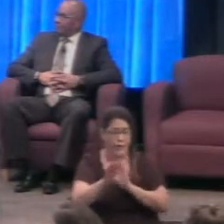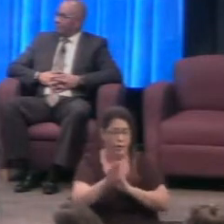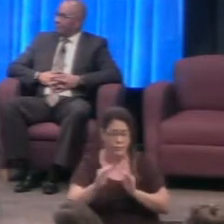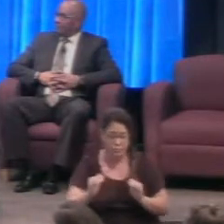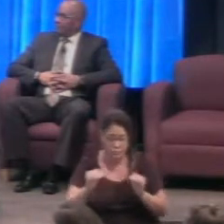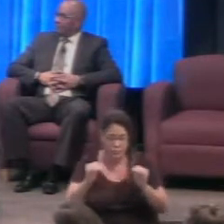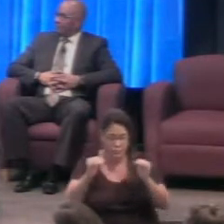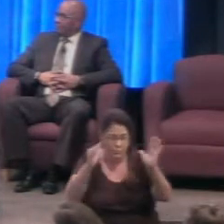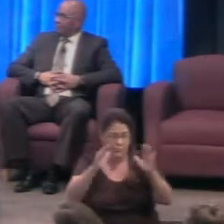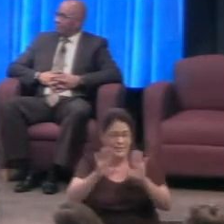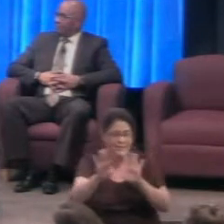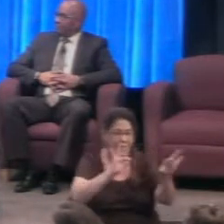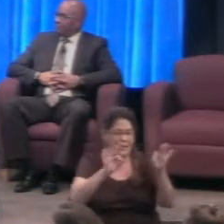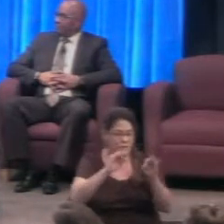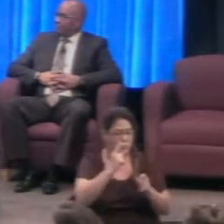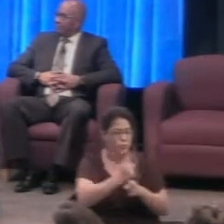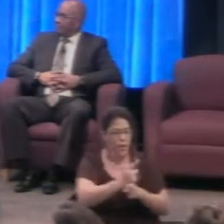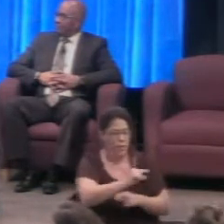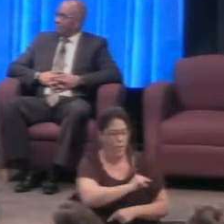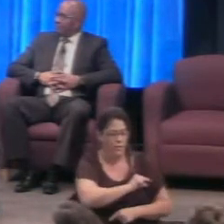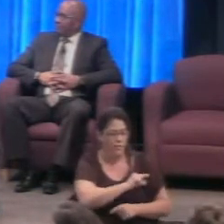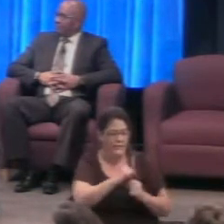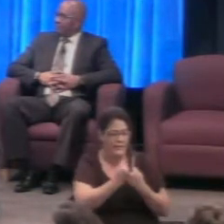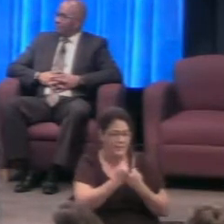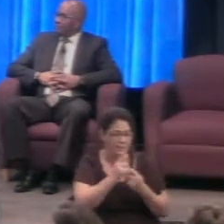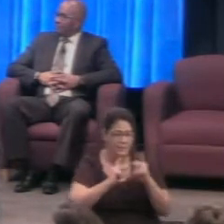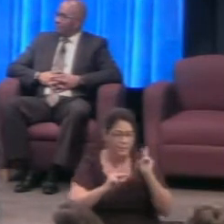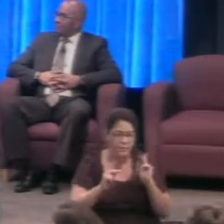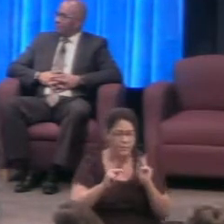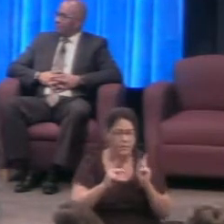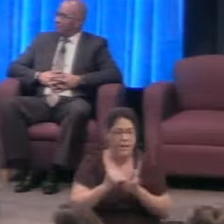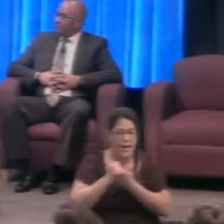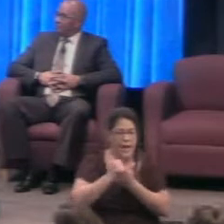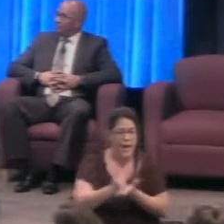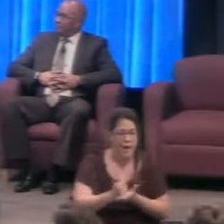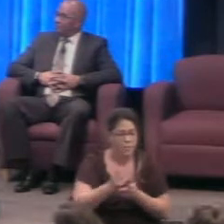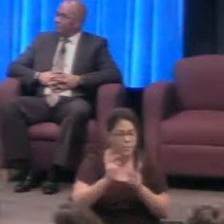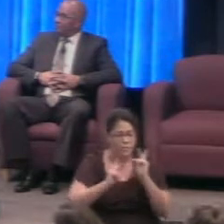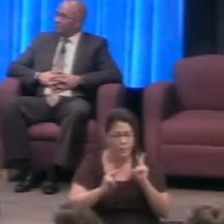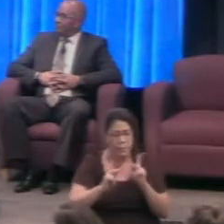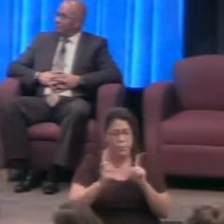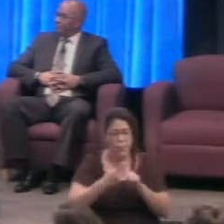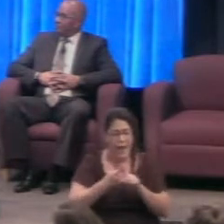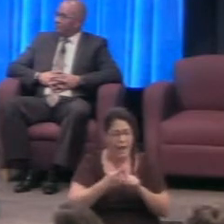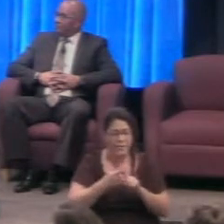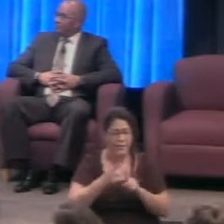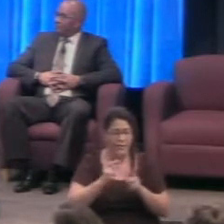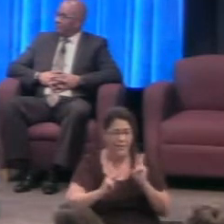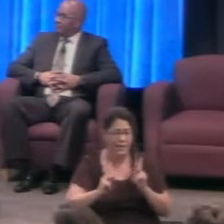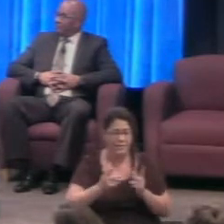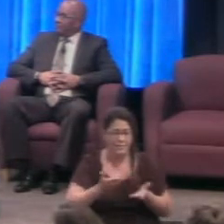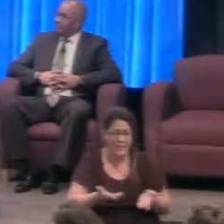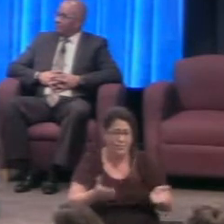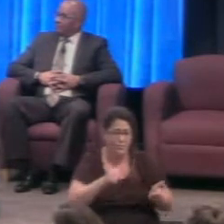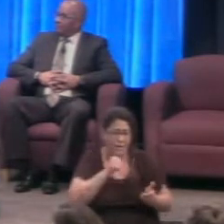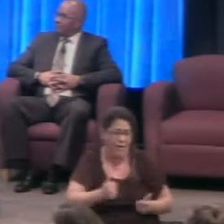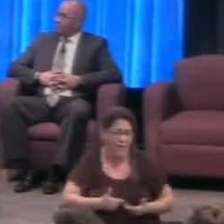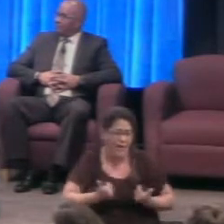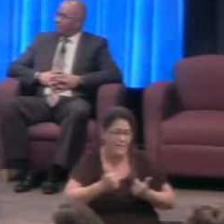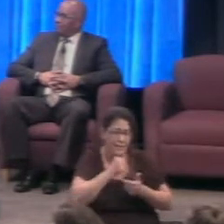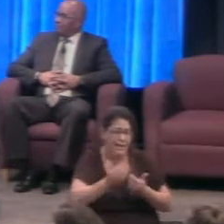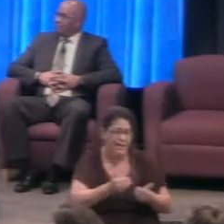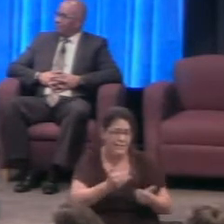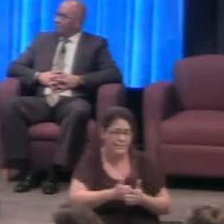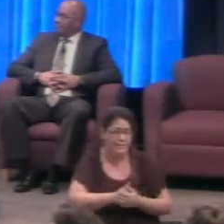selecting qualified team members, help with standing up for individuals when the going gets tough, help with finding ways to execute the